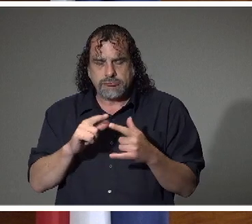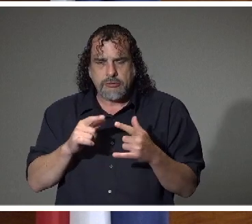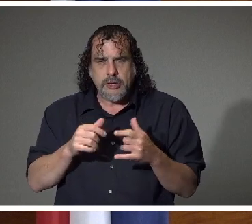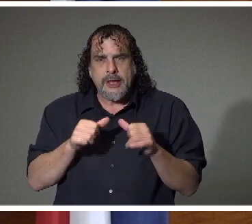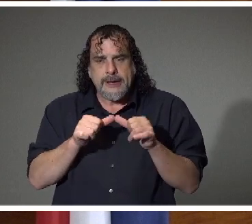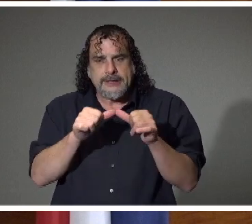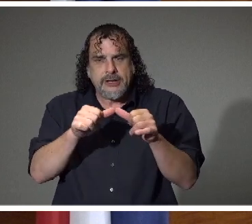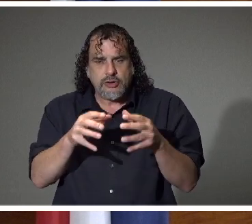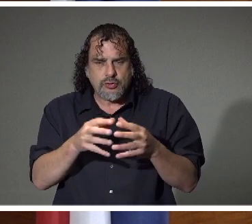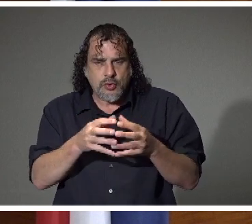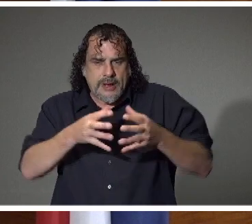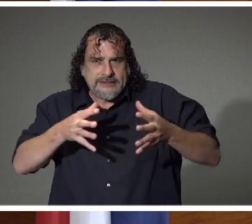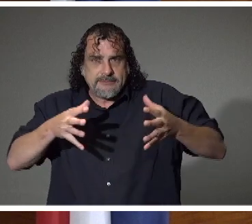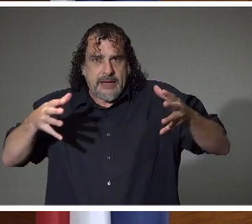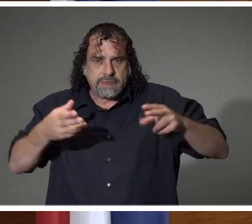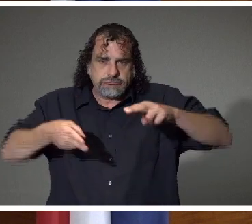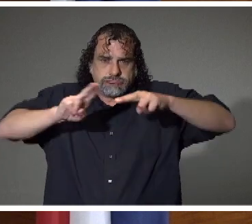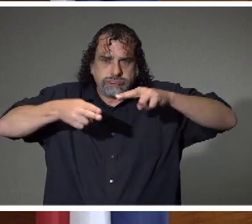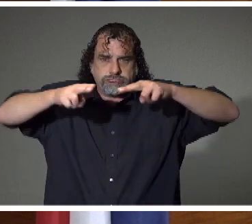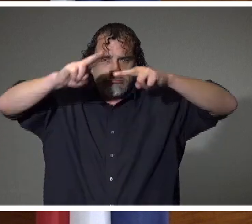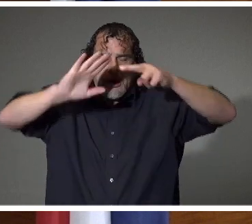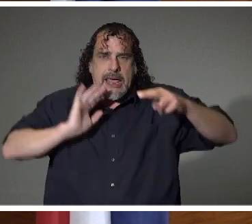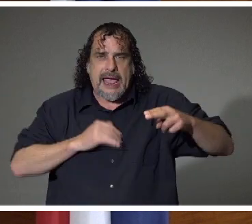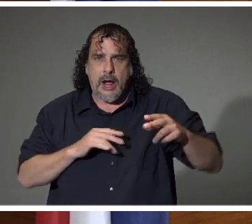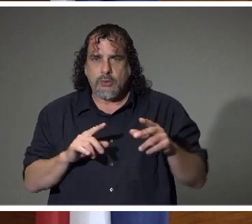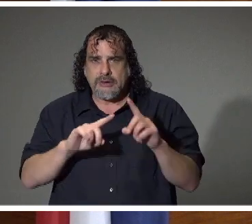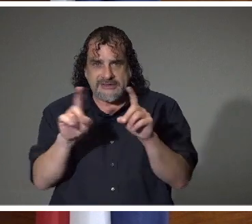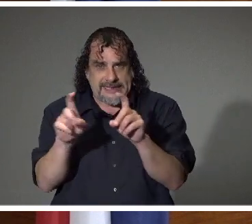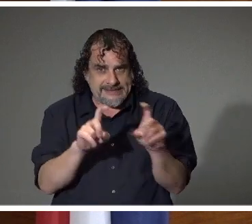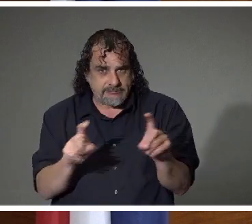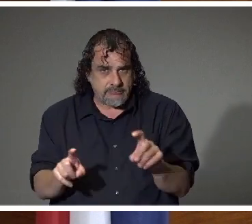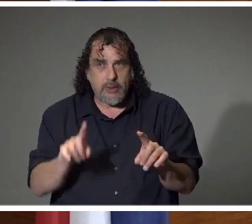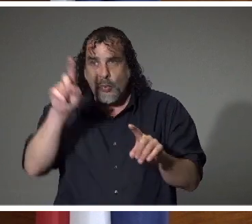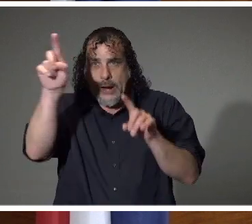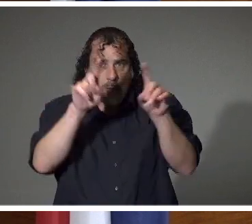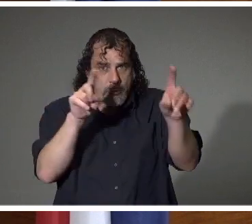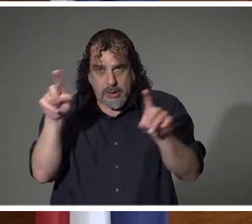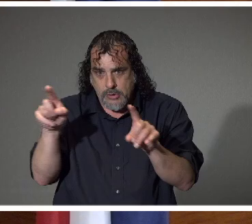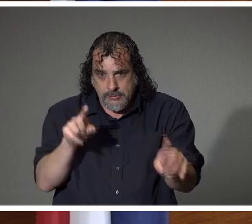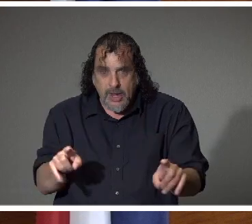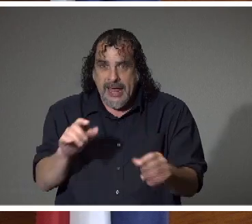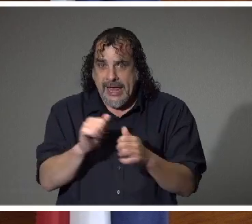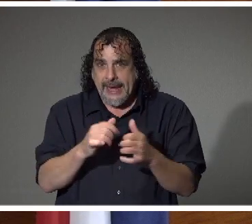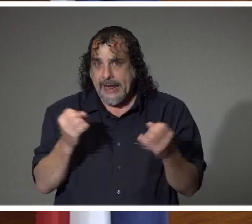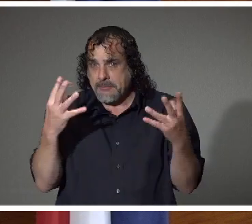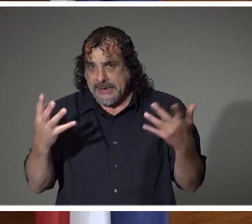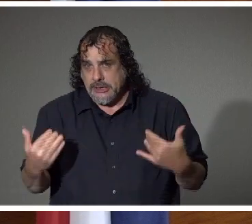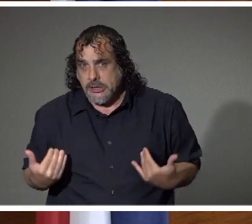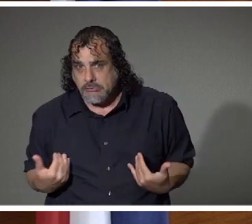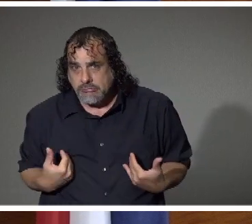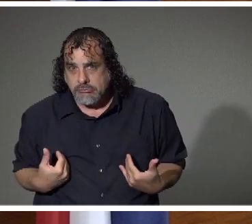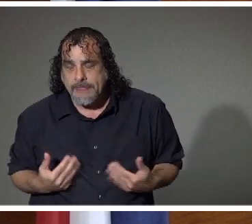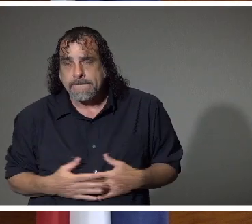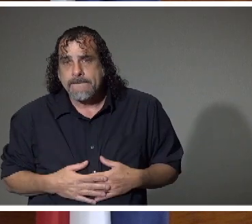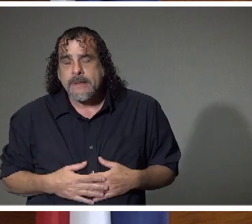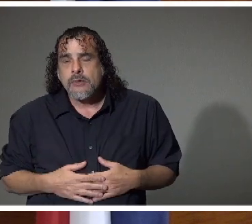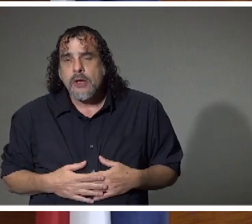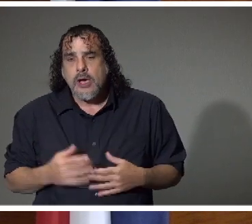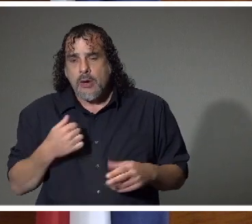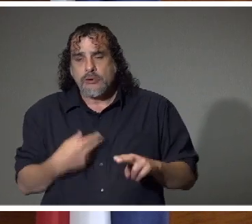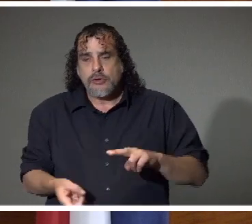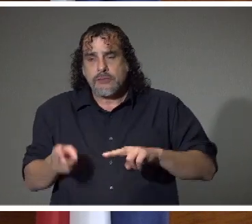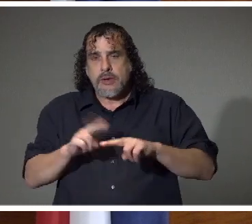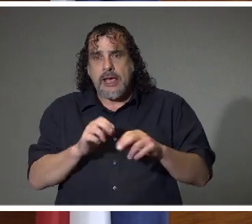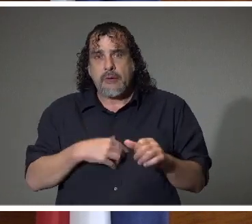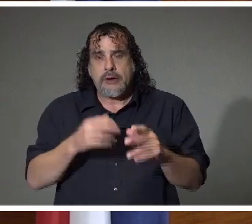our testing capacity, our testing capability, and more importantly even expand the number of tests that we